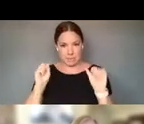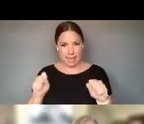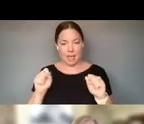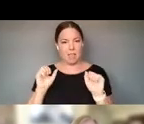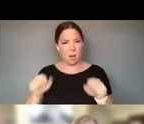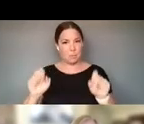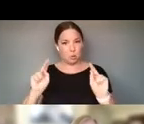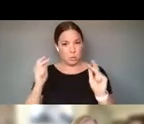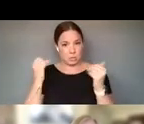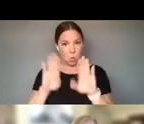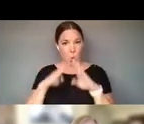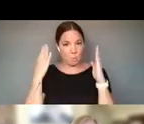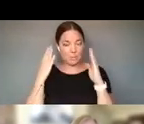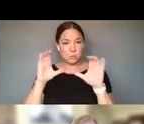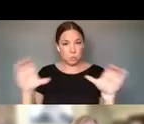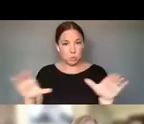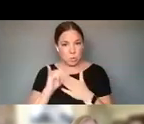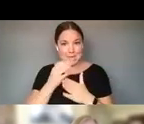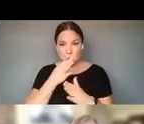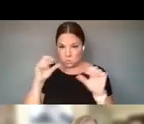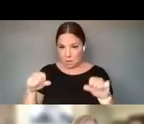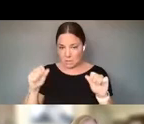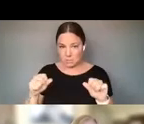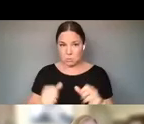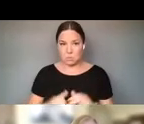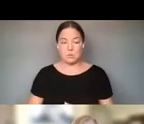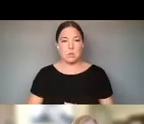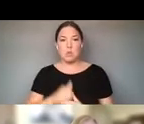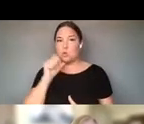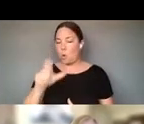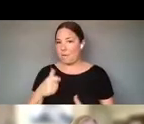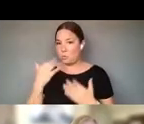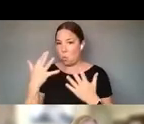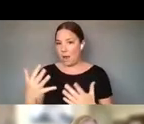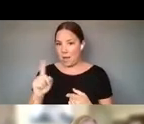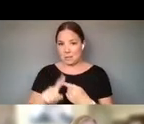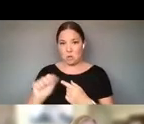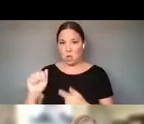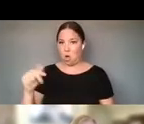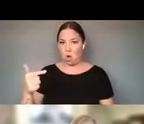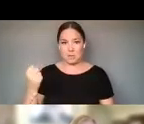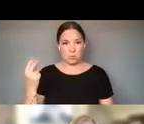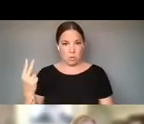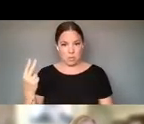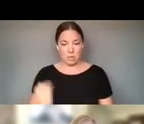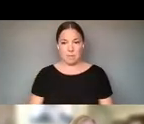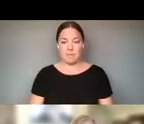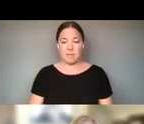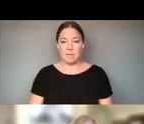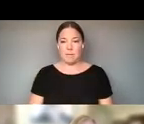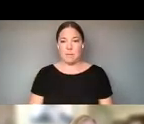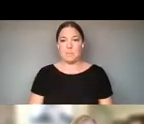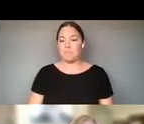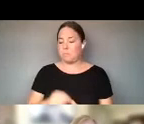Do it as soon as you can. Um, you don't have to wait and please don't wait till August 12th. Um, if you're able to apply,